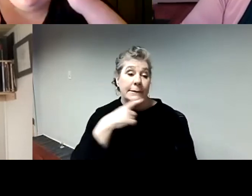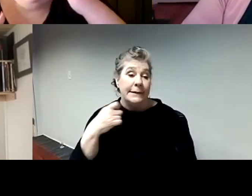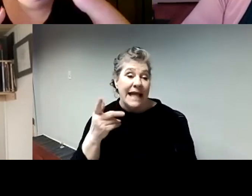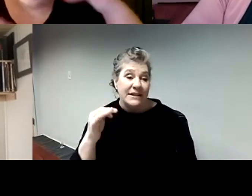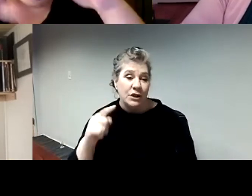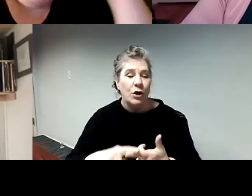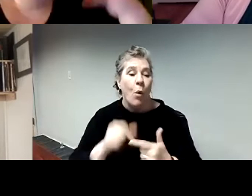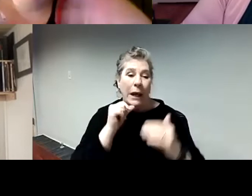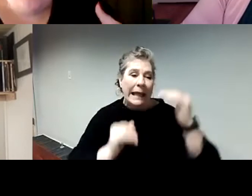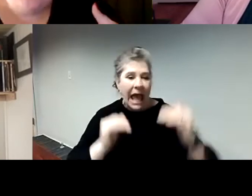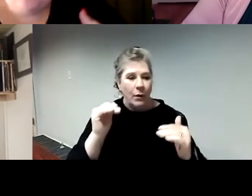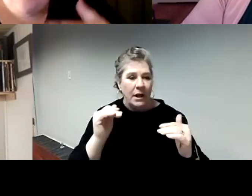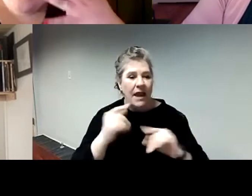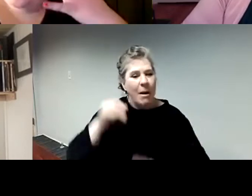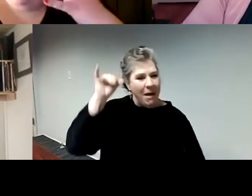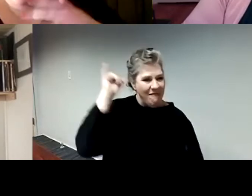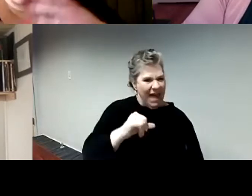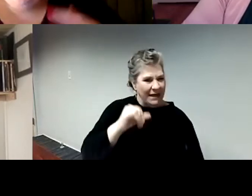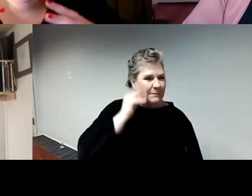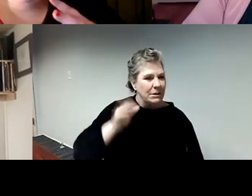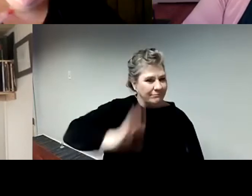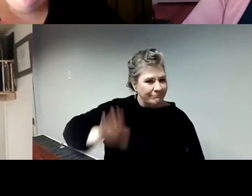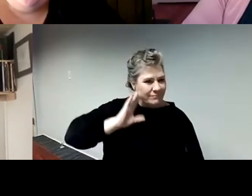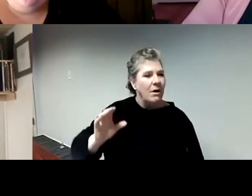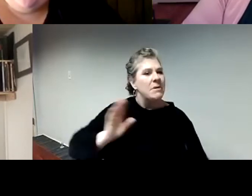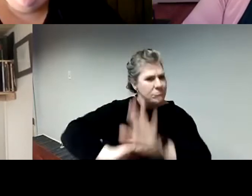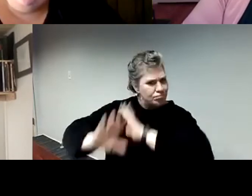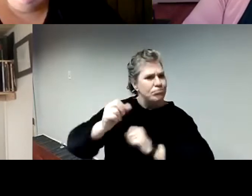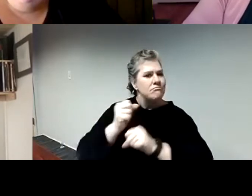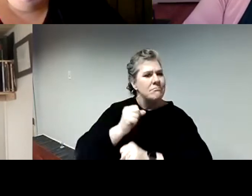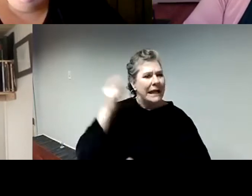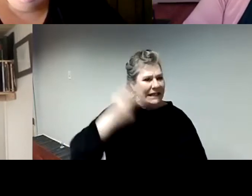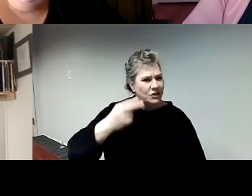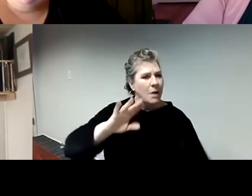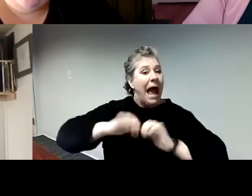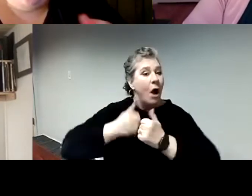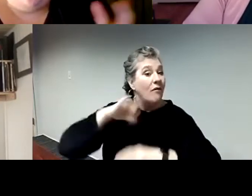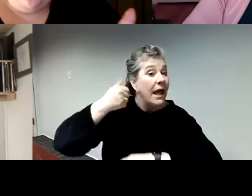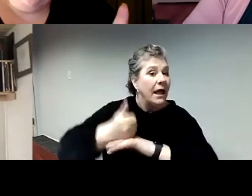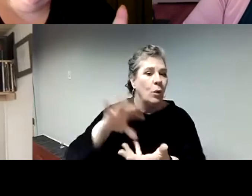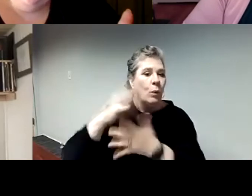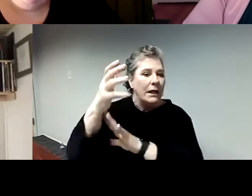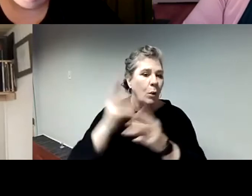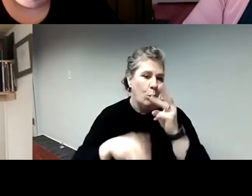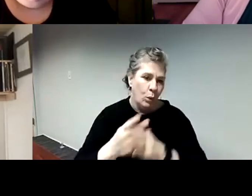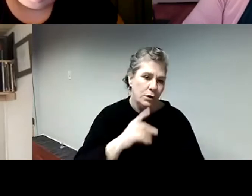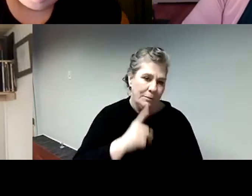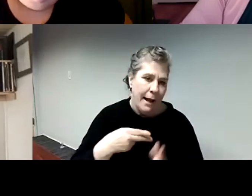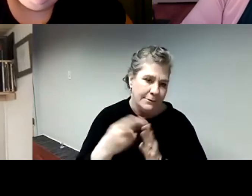are just things that sort of stem from this, from the bigger history of how colonialism wrecked our world.